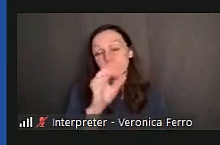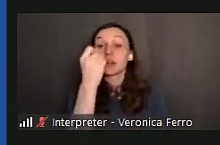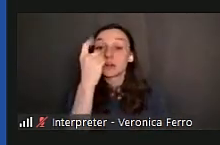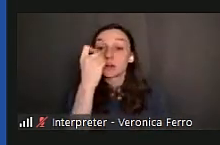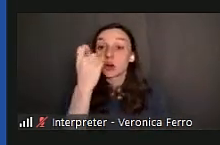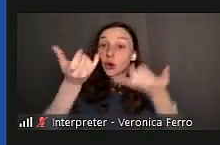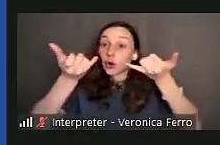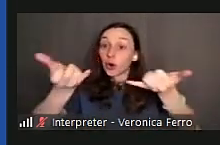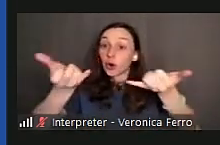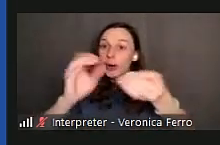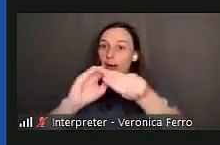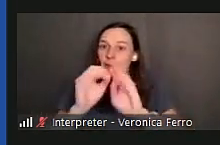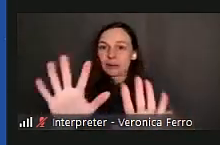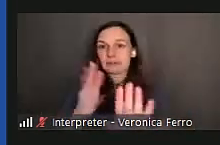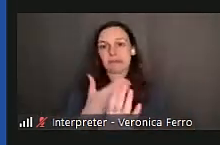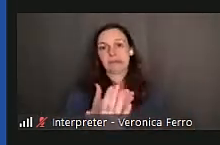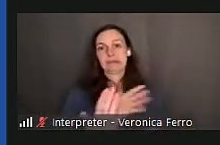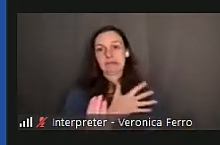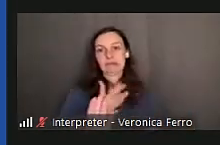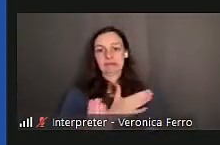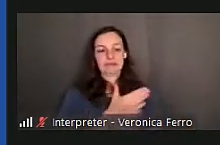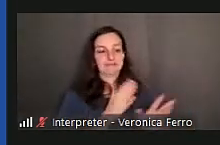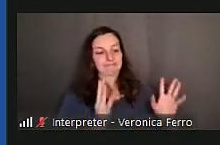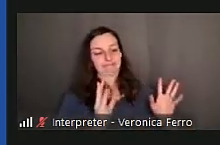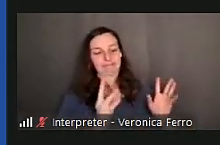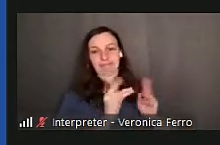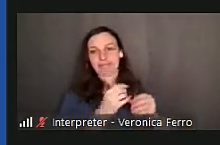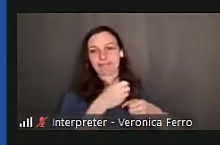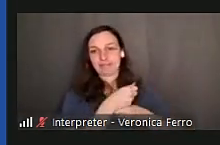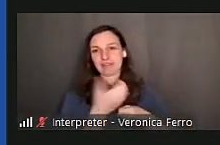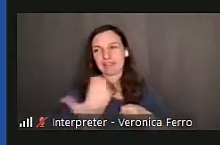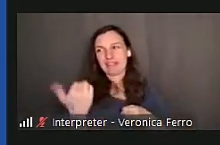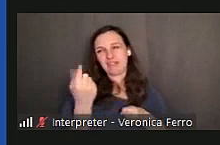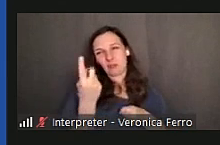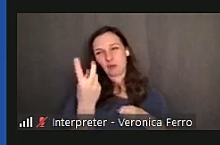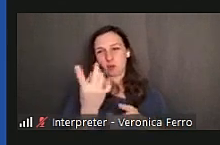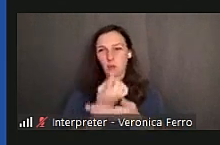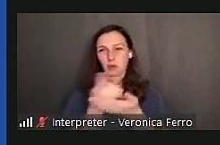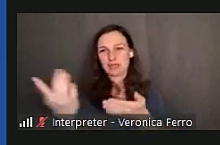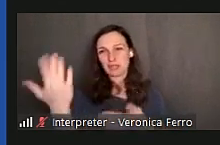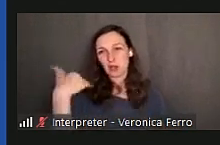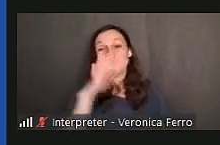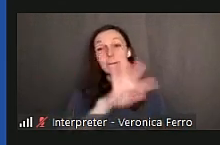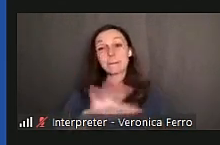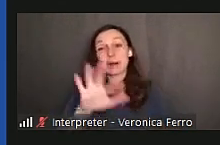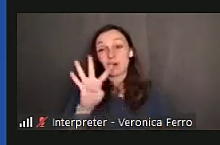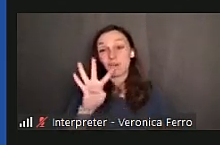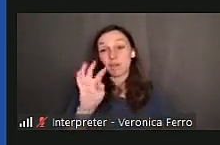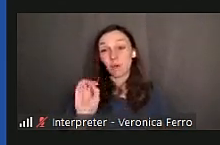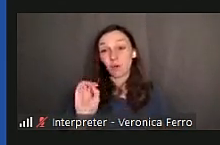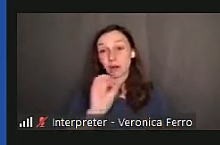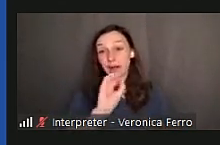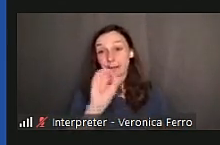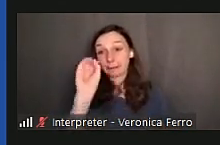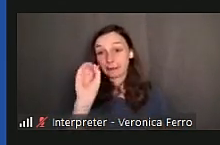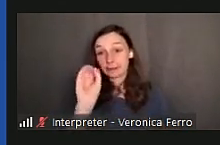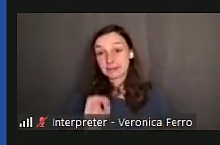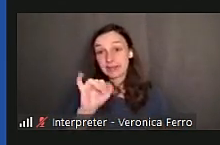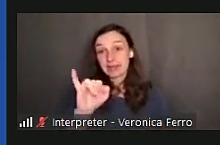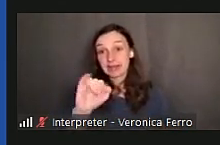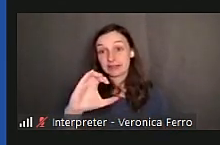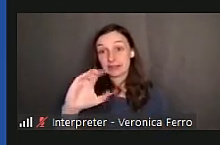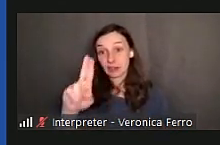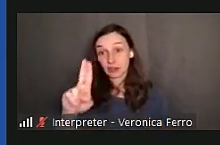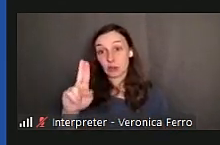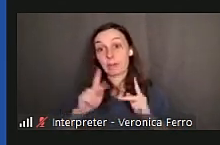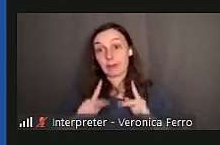current number, but we last looked at that number a couple of weeks ago, and it was approximately 40% of the ICU patients that were